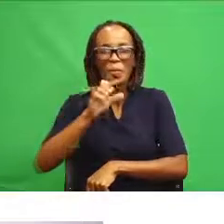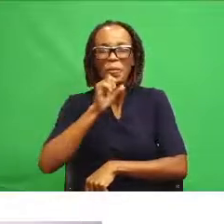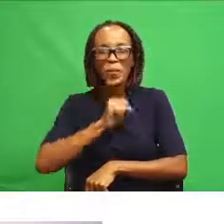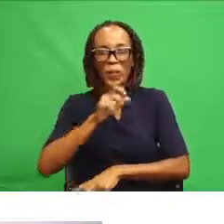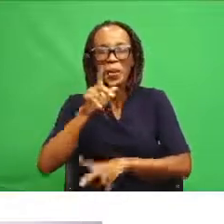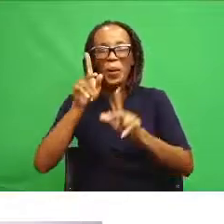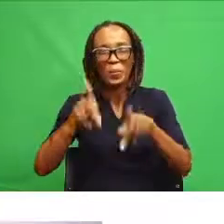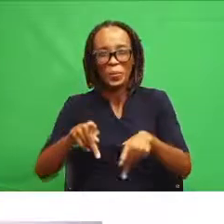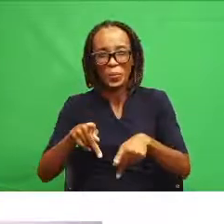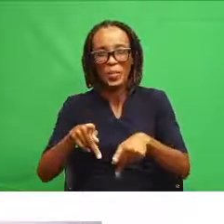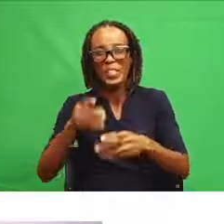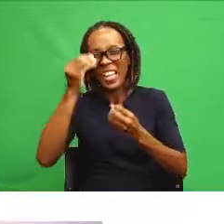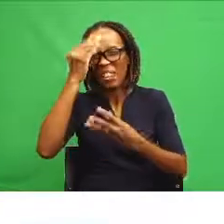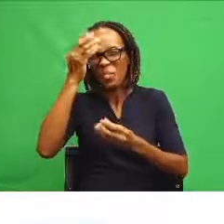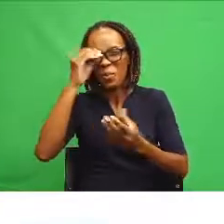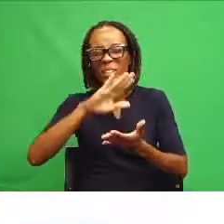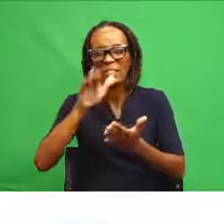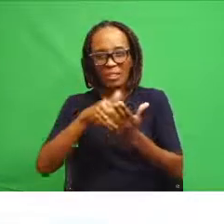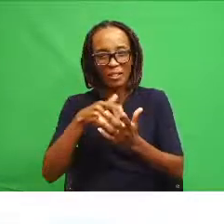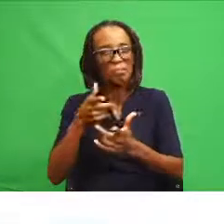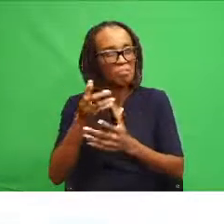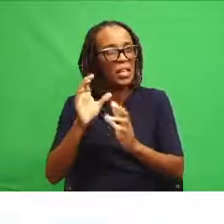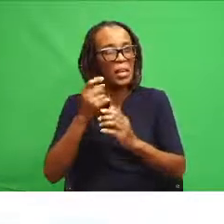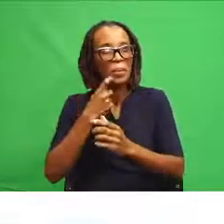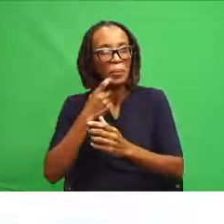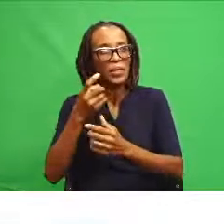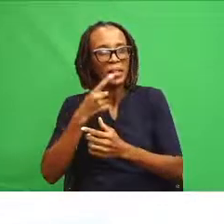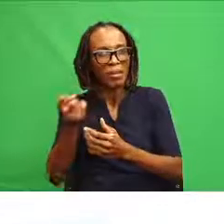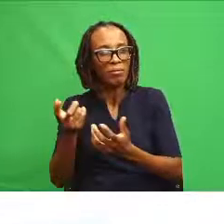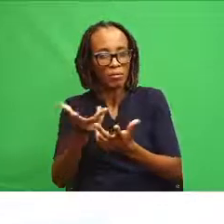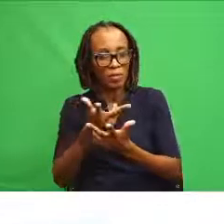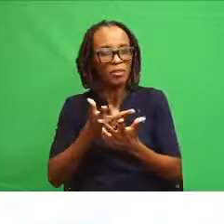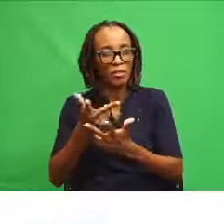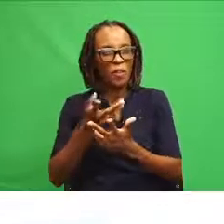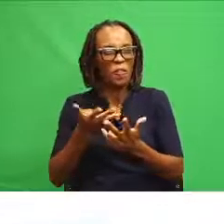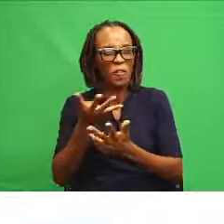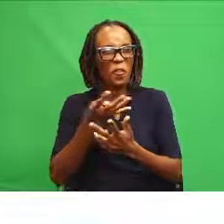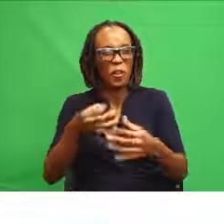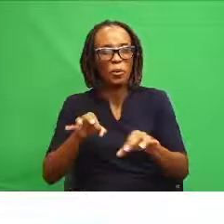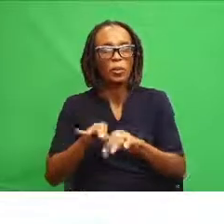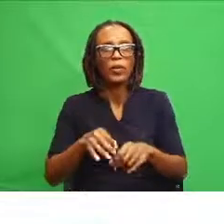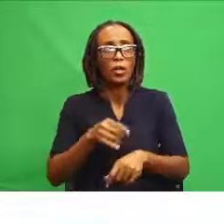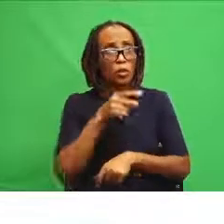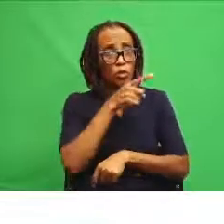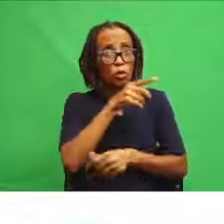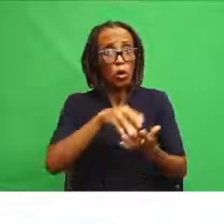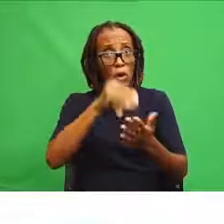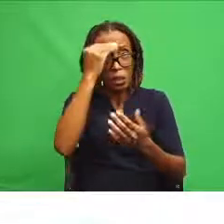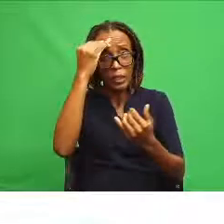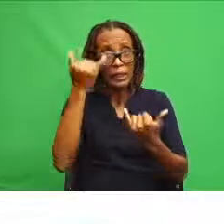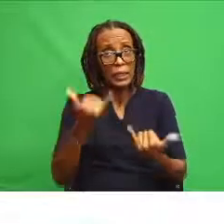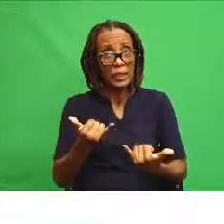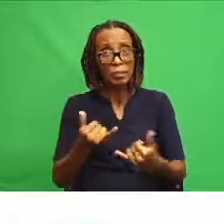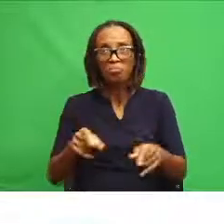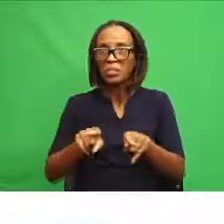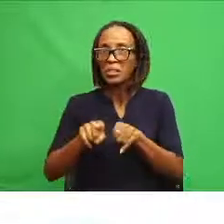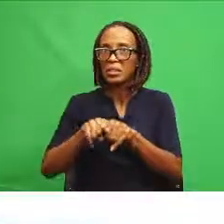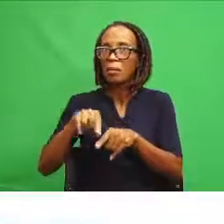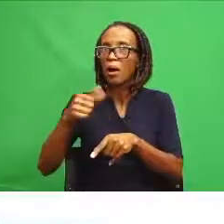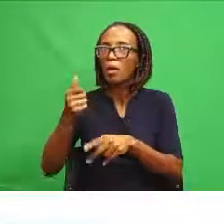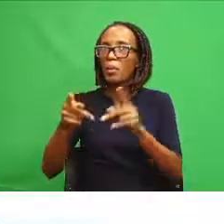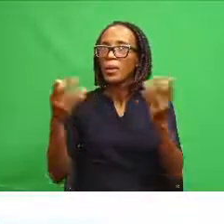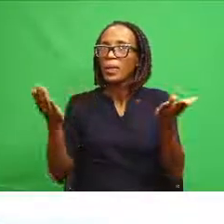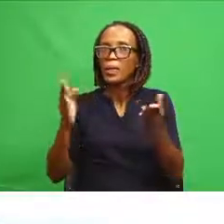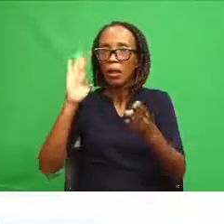well. You know, I'm very happy we have been enlightened, and I'm sure I'm speaking on behalf of everyone on the